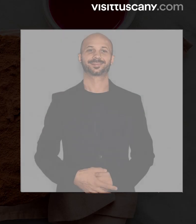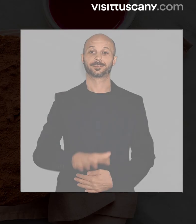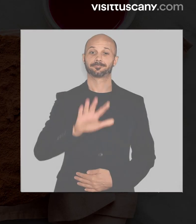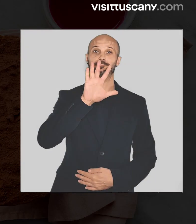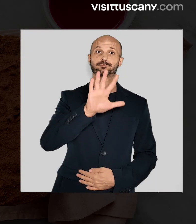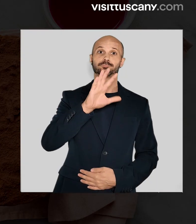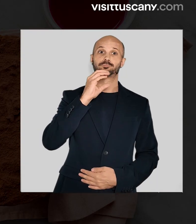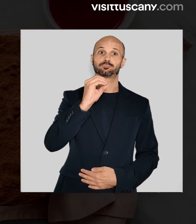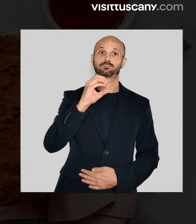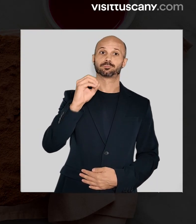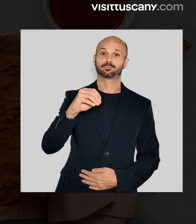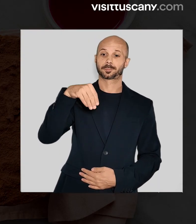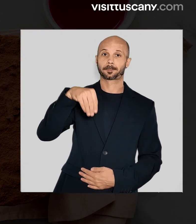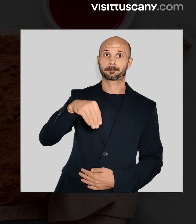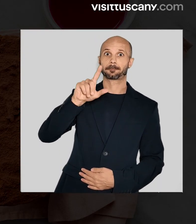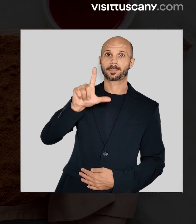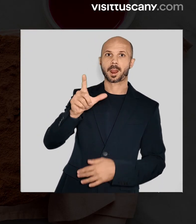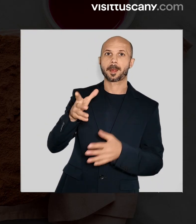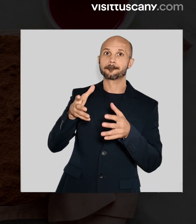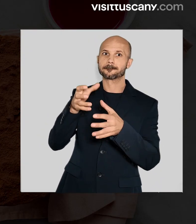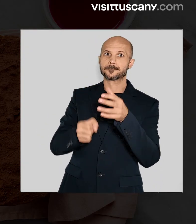Zuppa inglese ingredients: